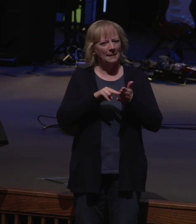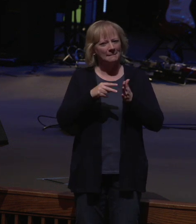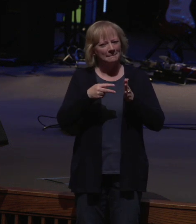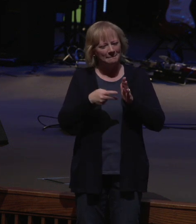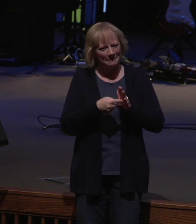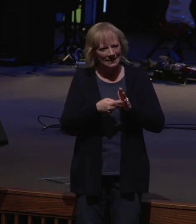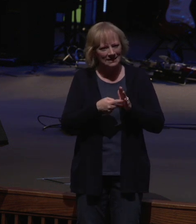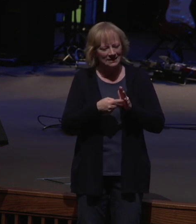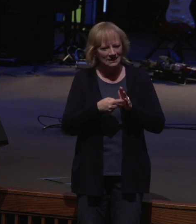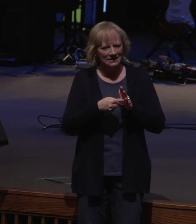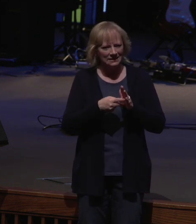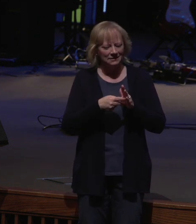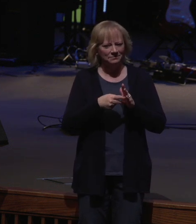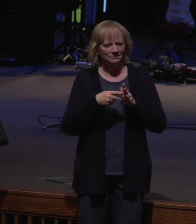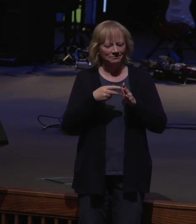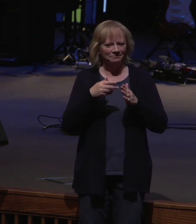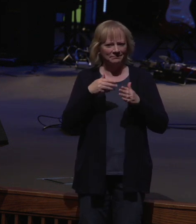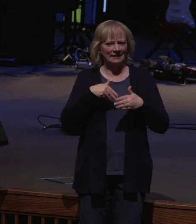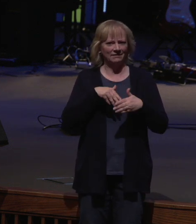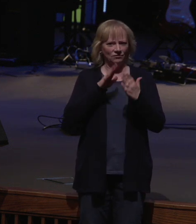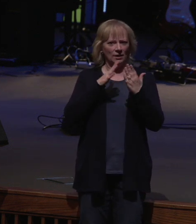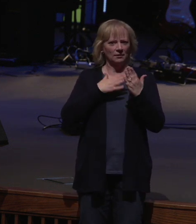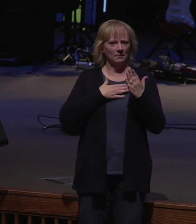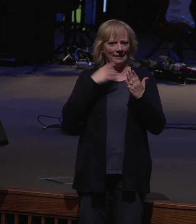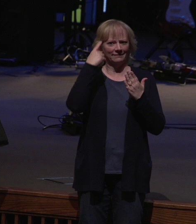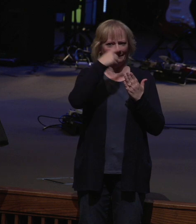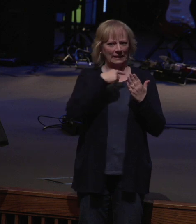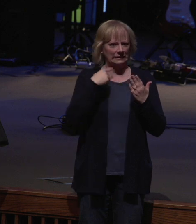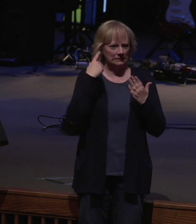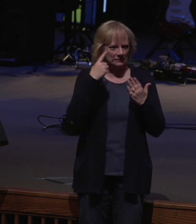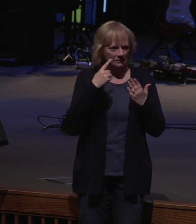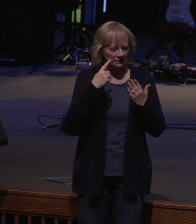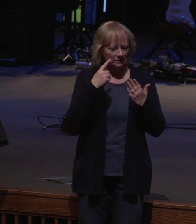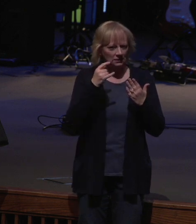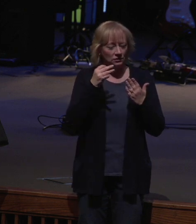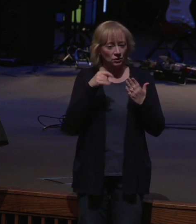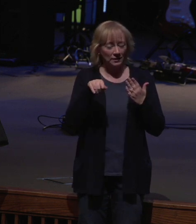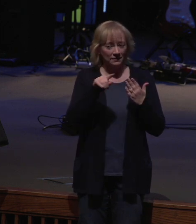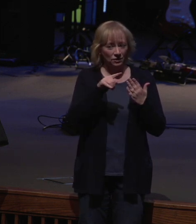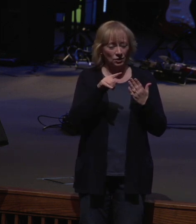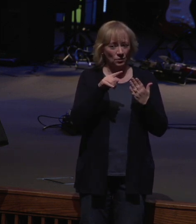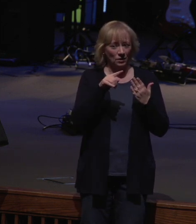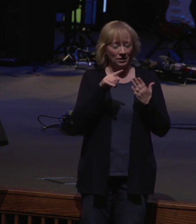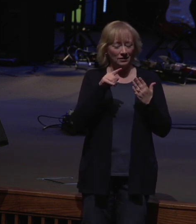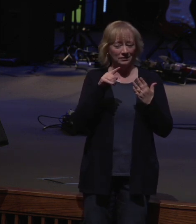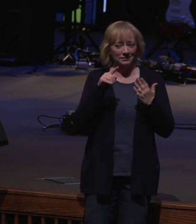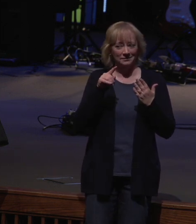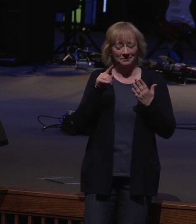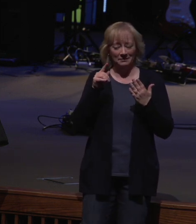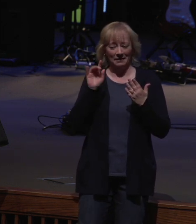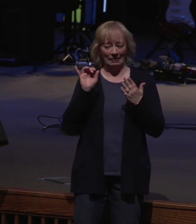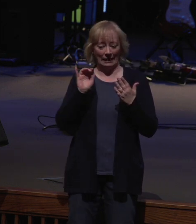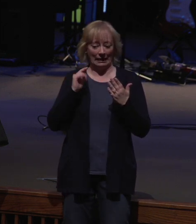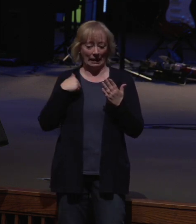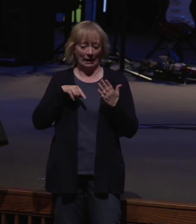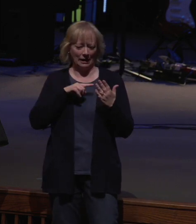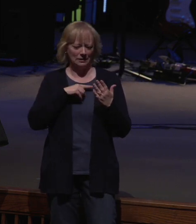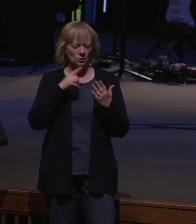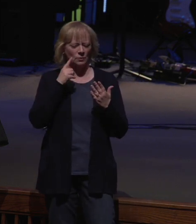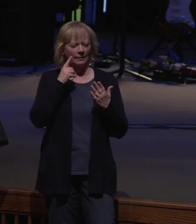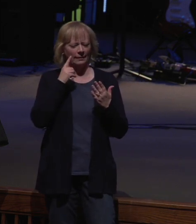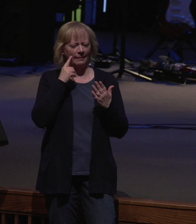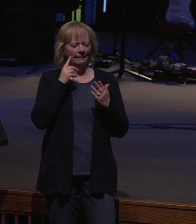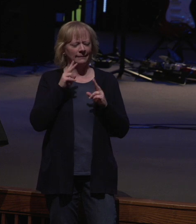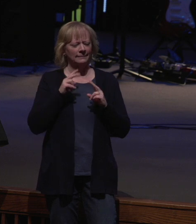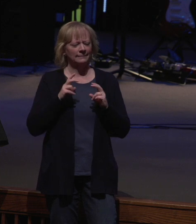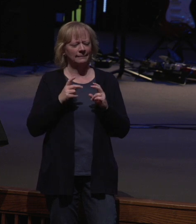literally means to my face or before my face. So if you're looking at it our way, you would think, oh, God's just saying I can't